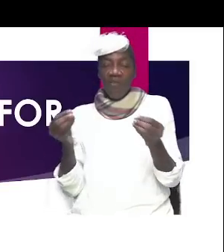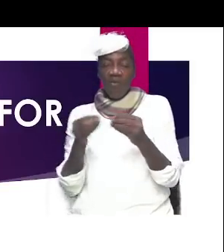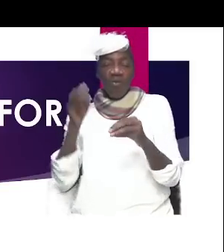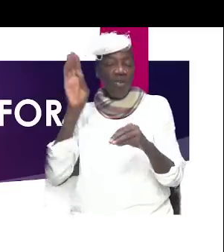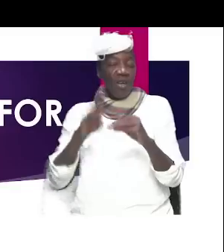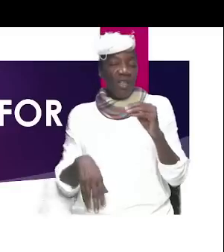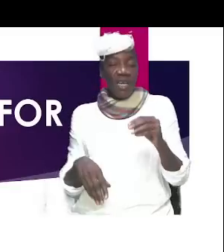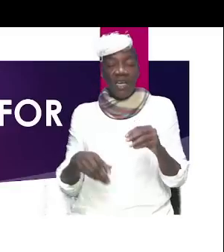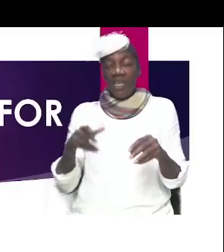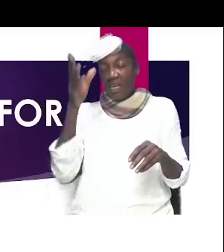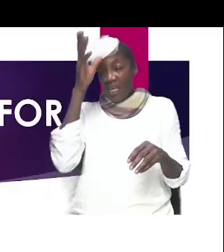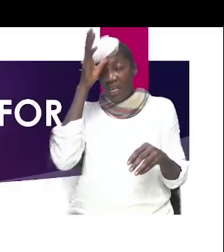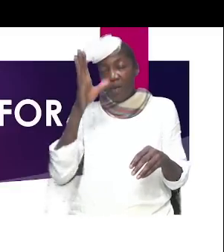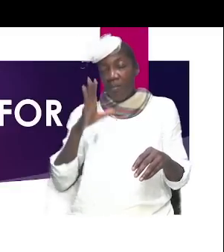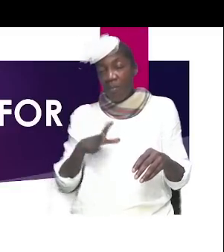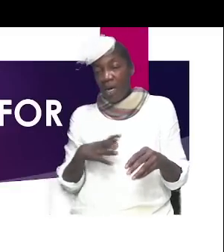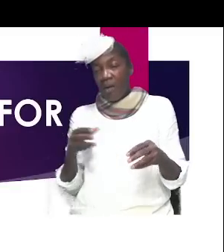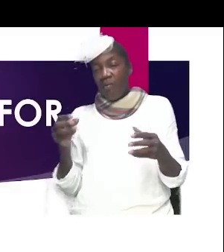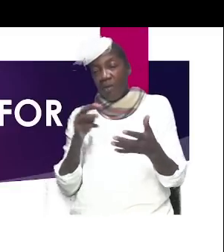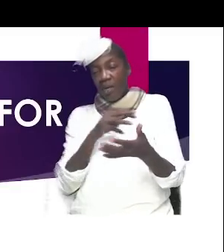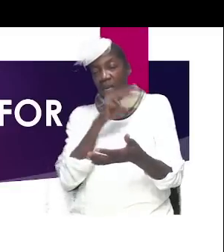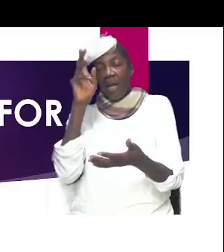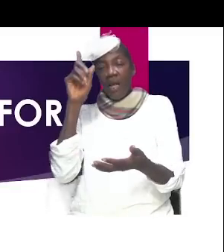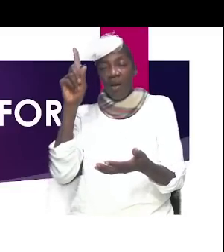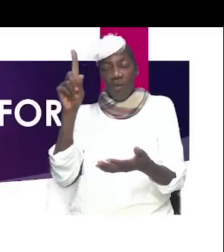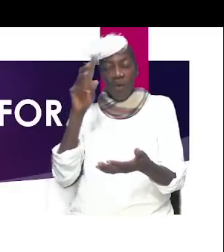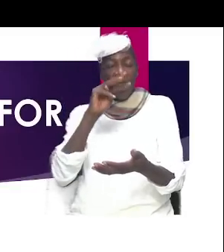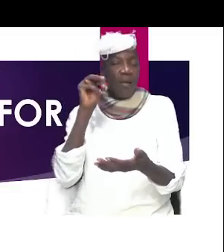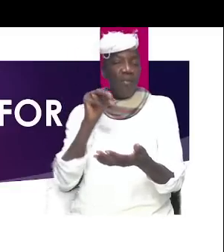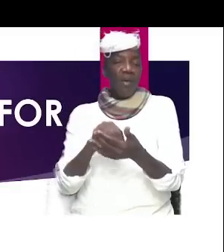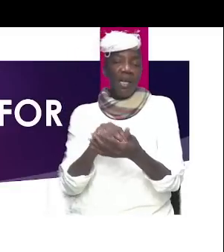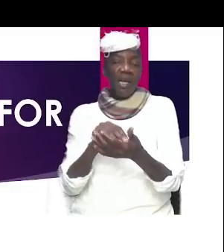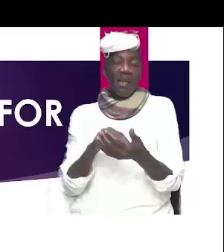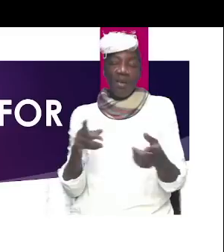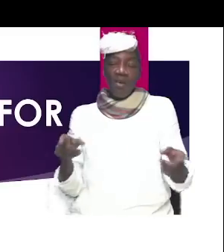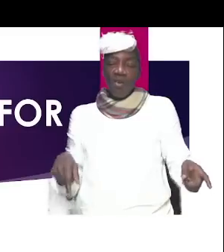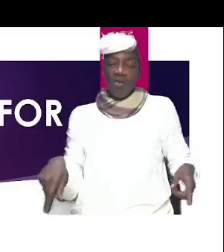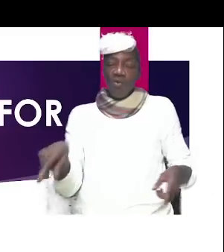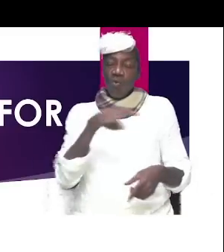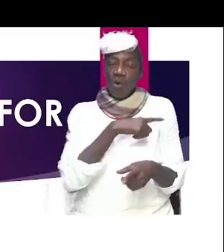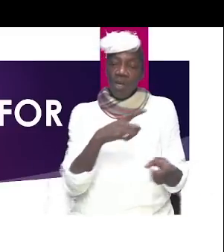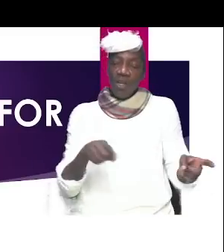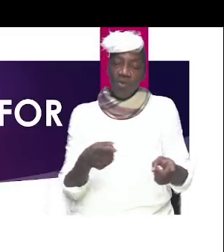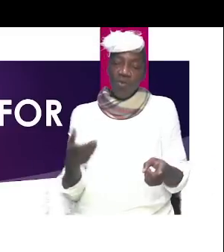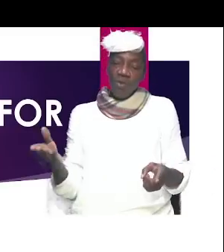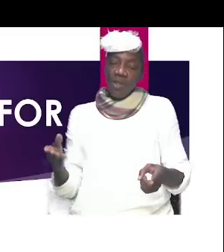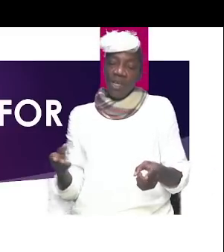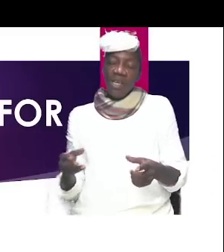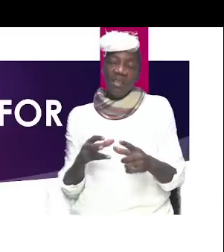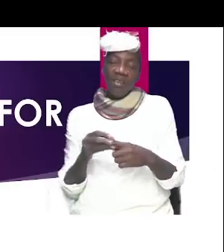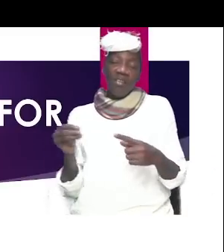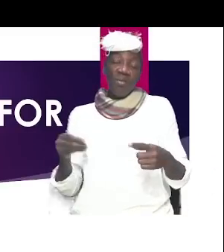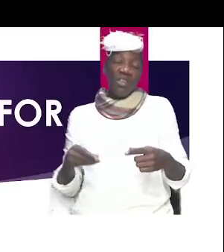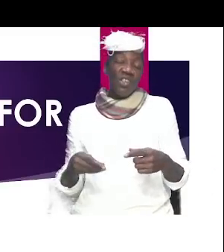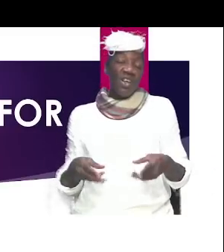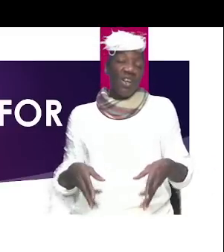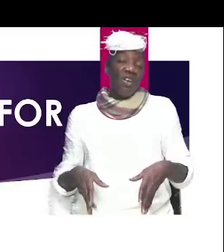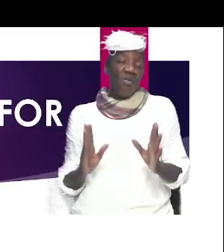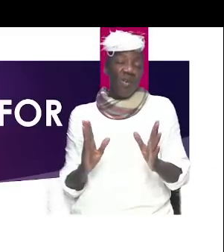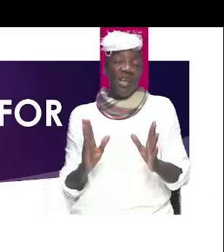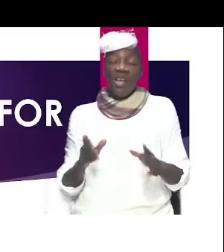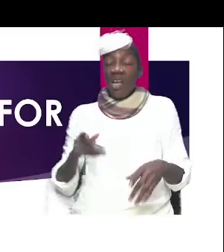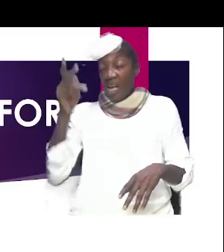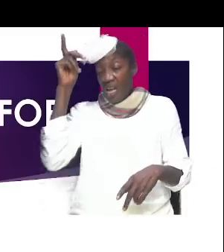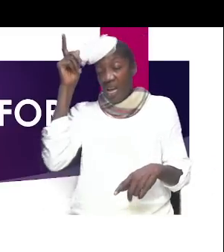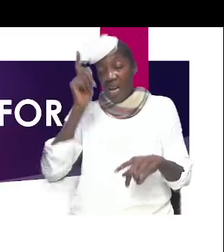chair. But no, we do things as men a certain way, because we really can't look at what really matters. What the